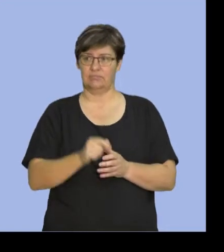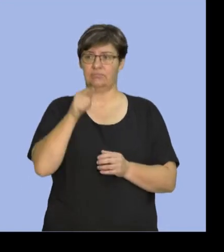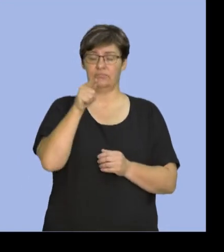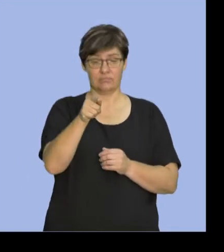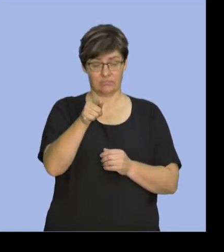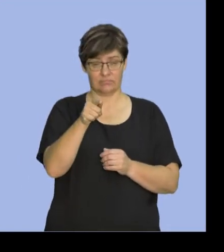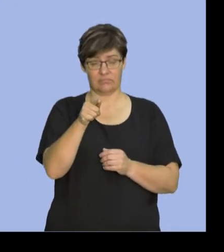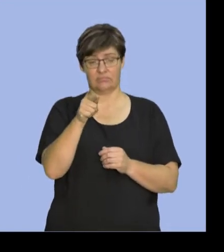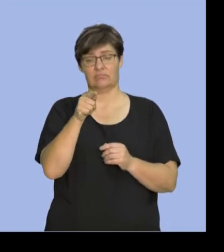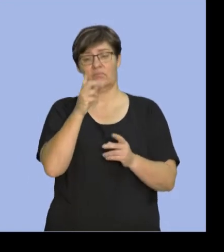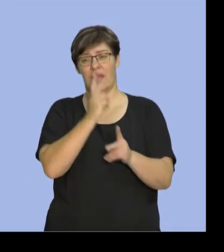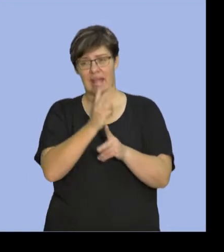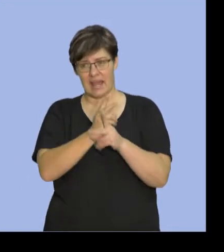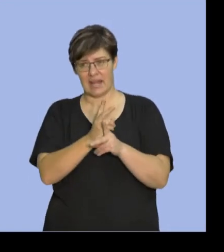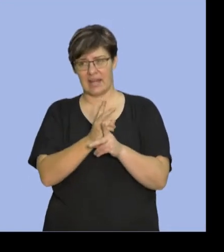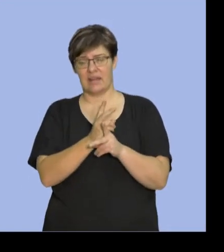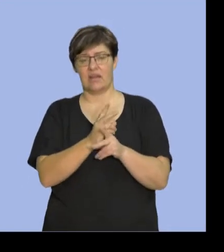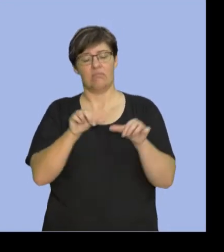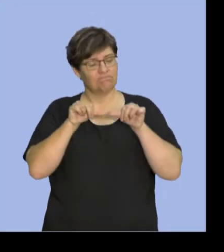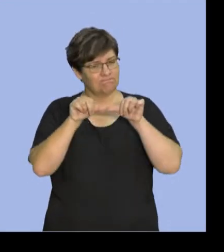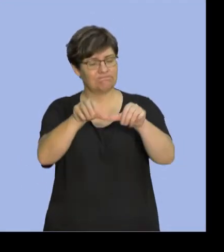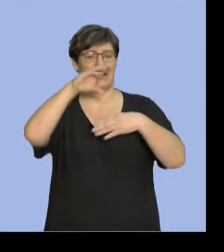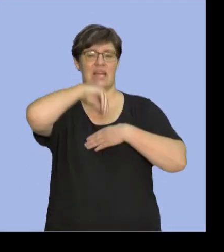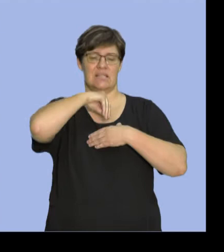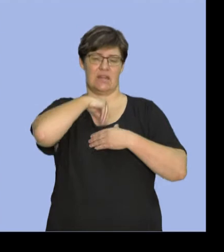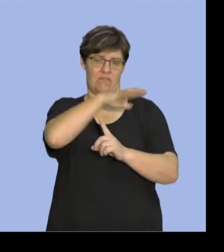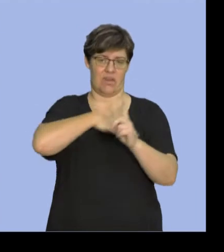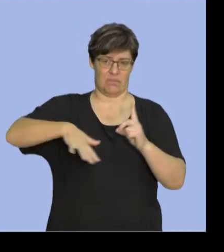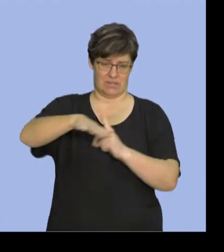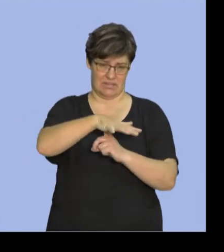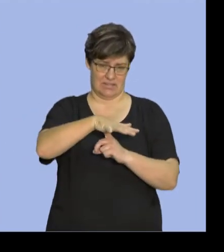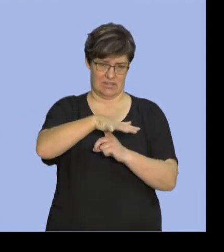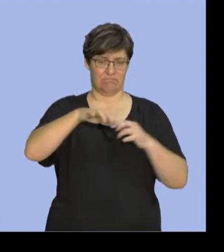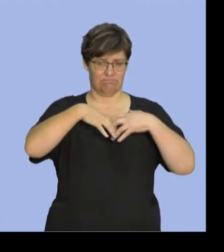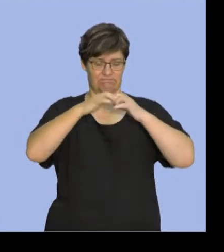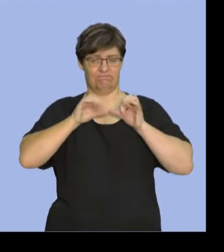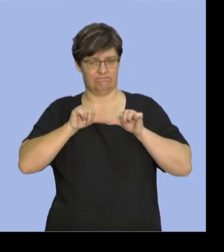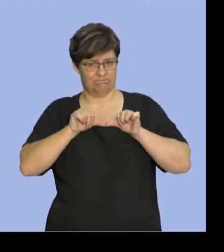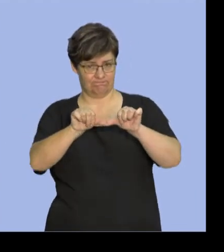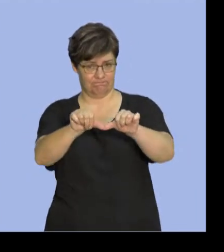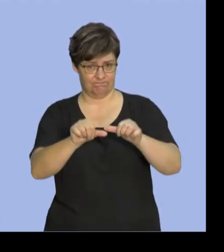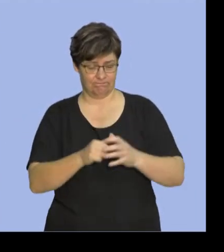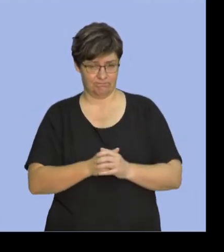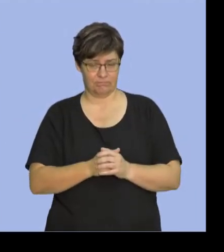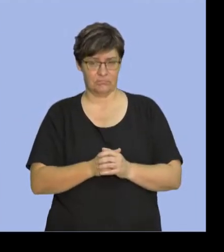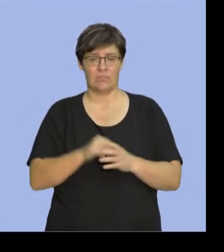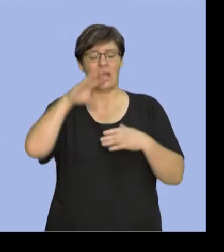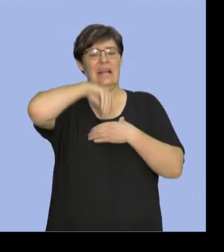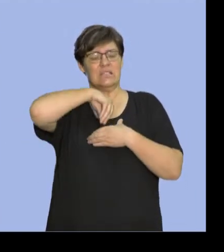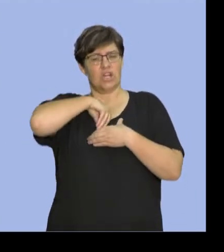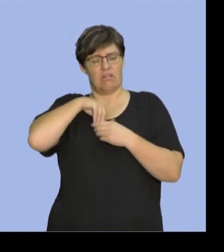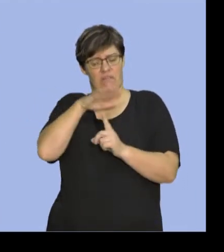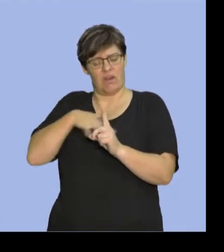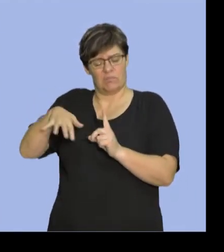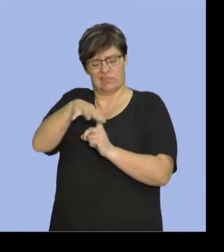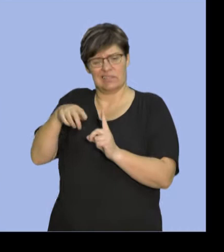I unpack that, so it's a constant internal environment that is being maintained. And the internal environment refers to